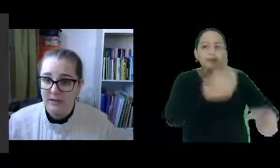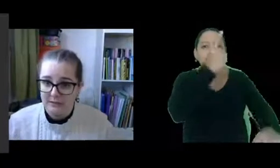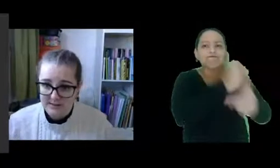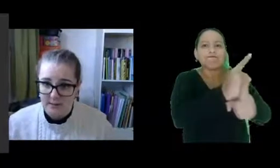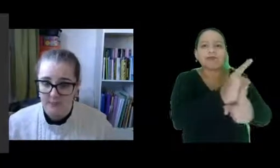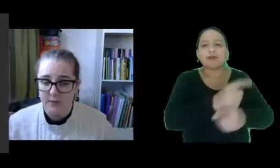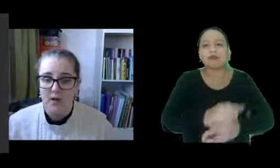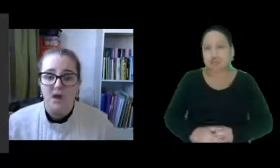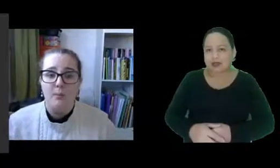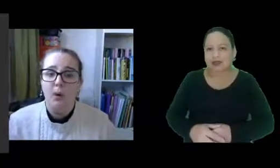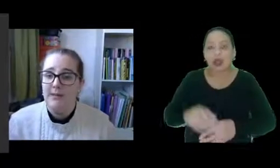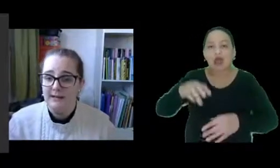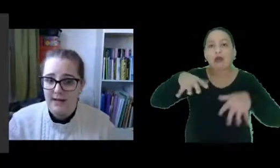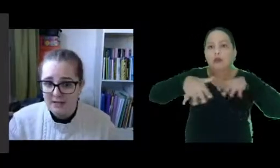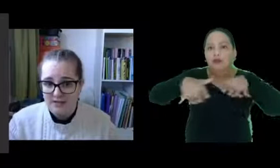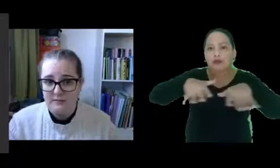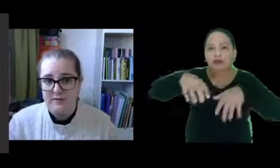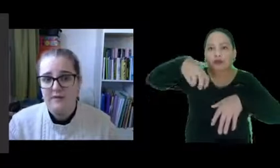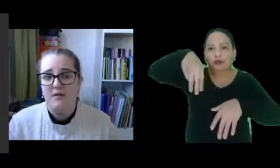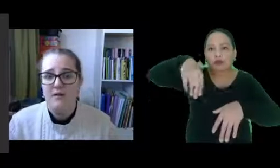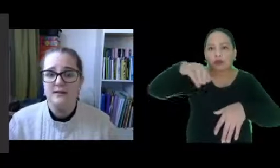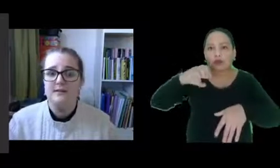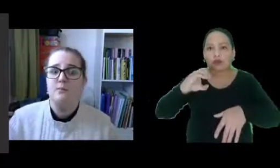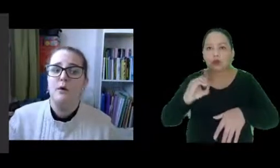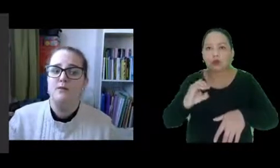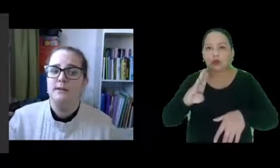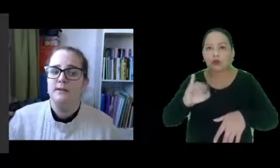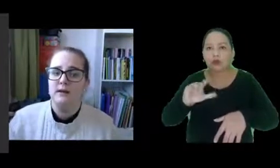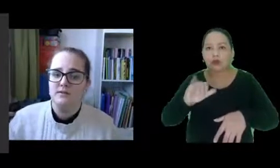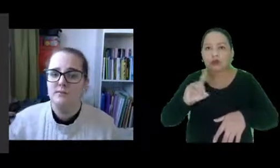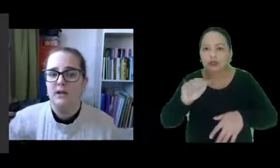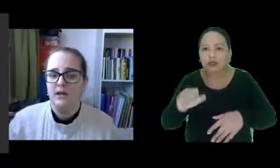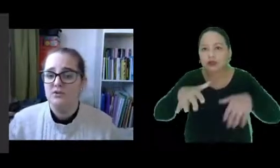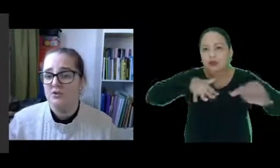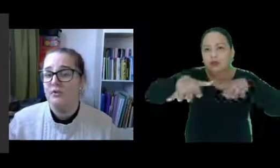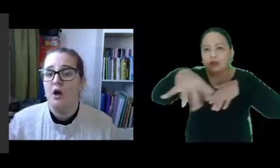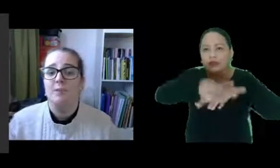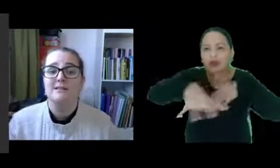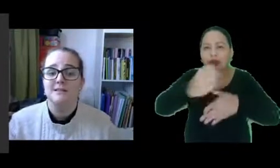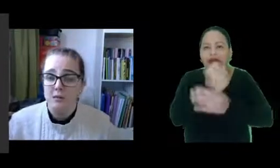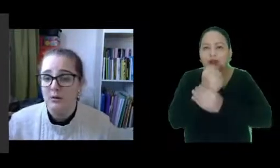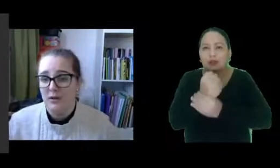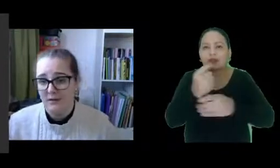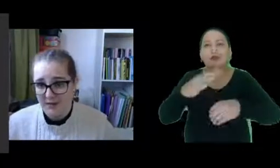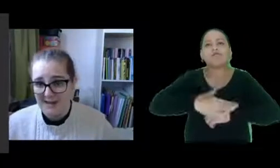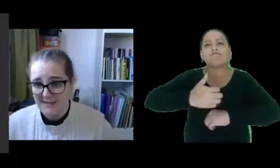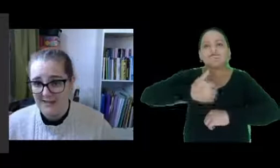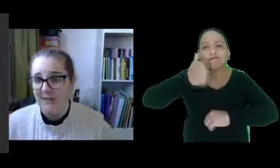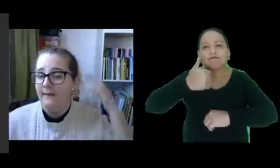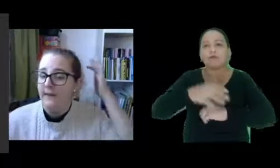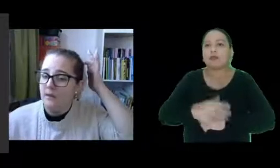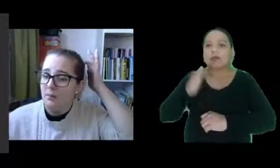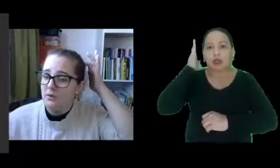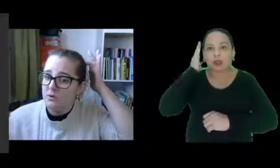That's guidance. Mobility refers to moving in environments safely and effectively,